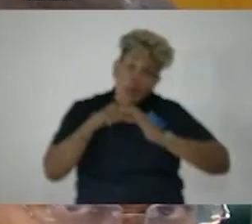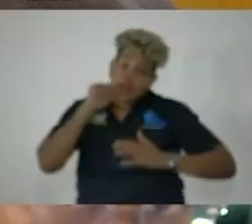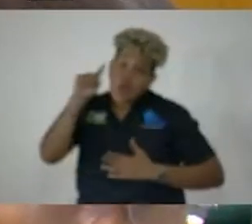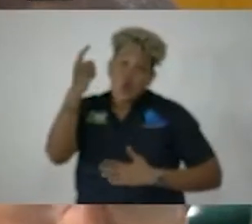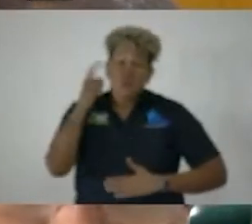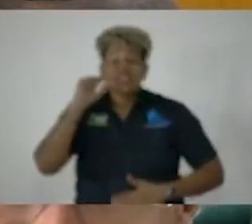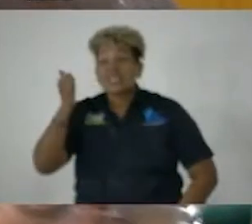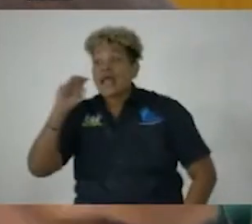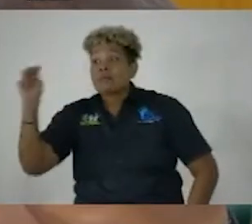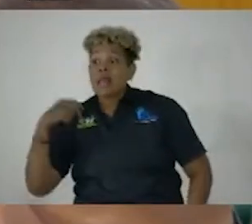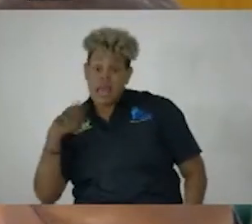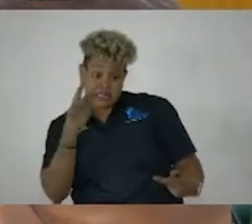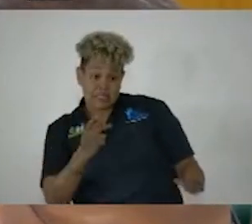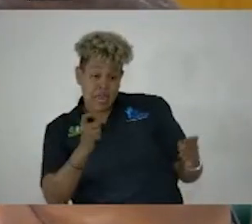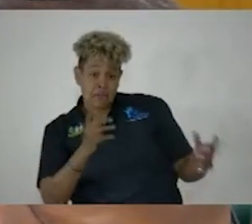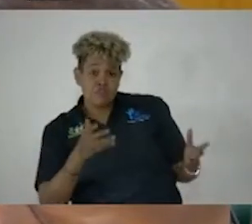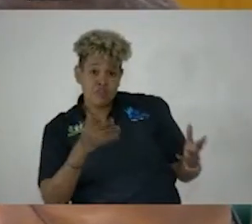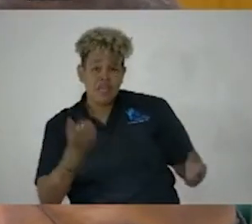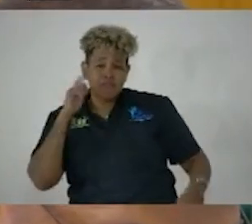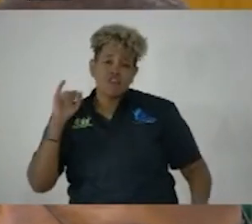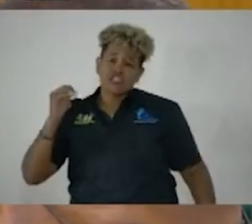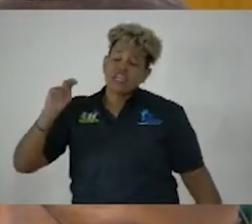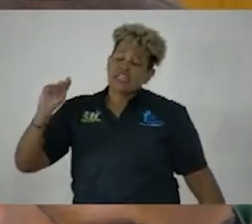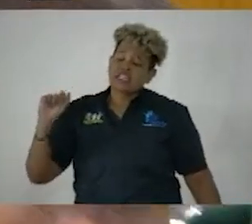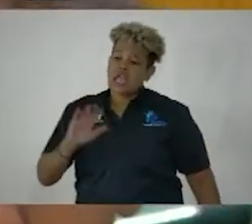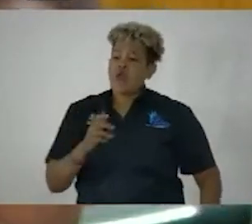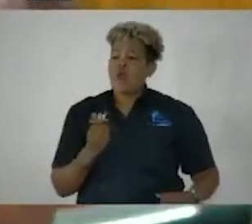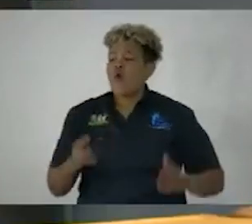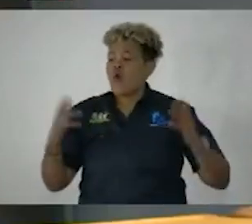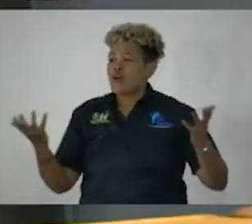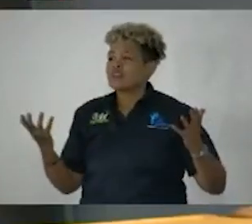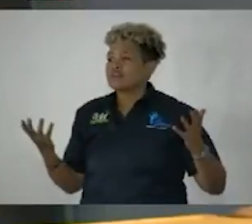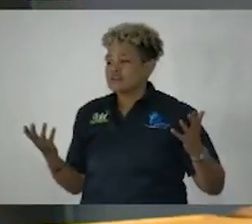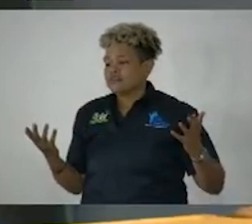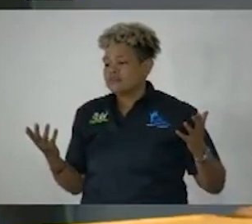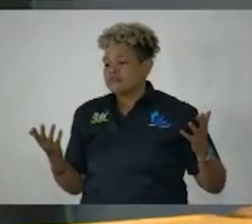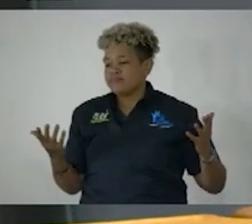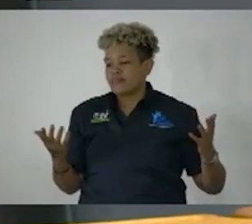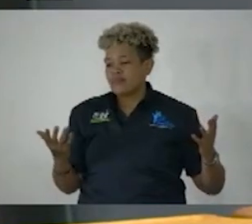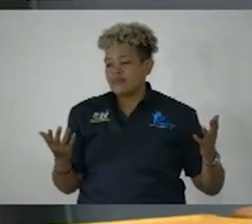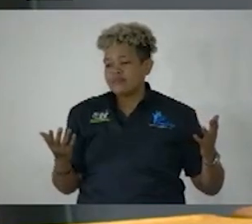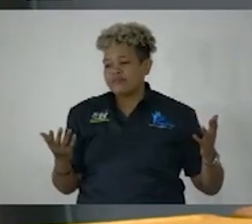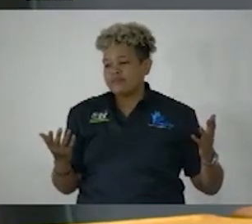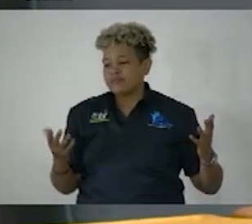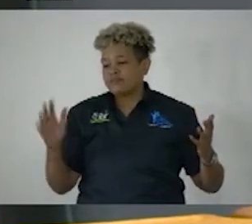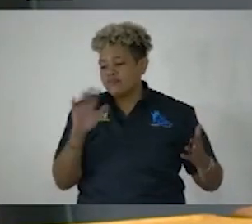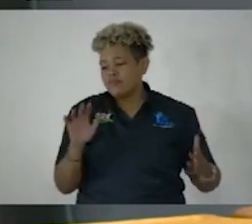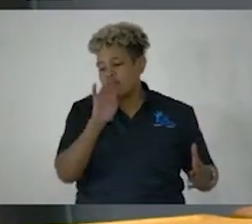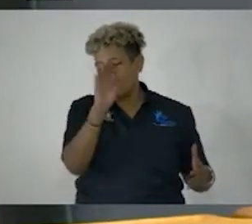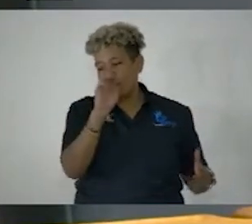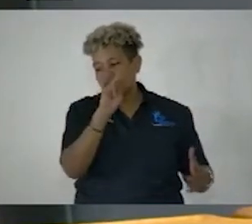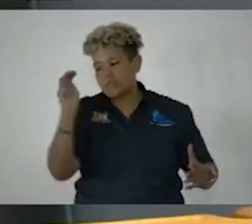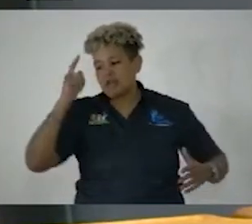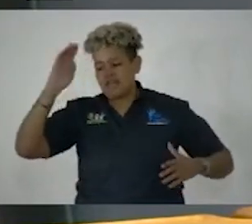the 10 million I see in administration here for the JNHT, or the I think it's something like 400 million